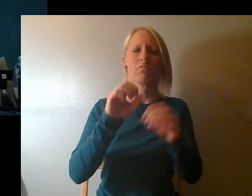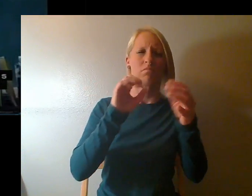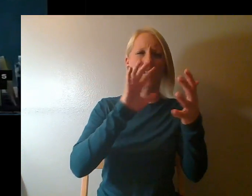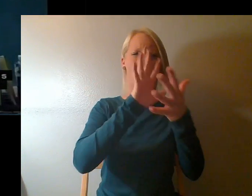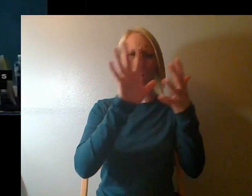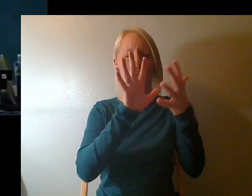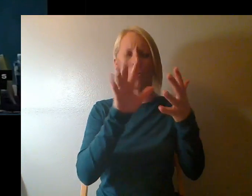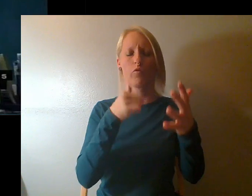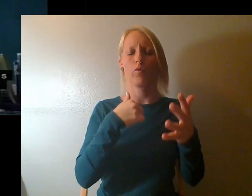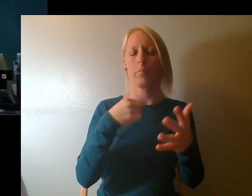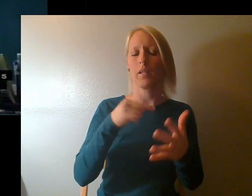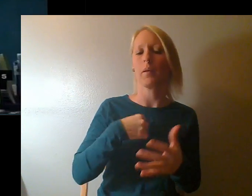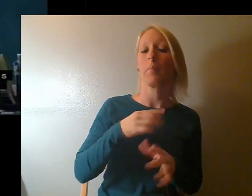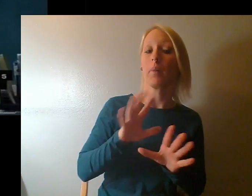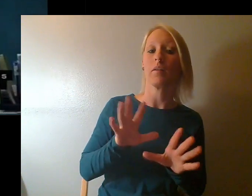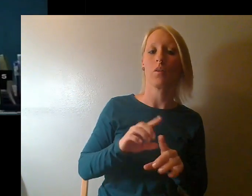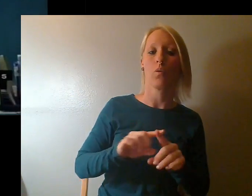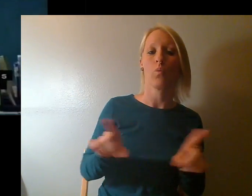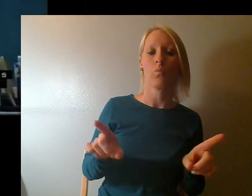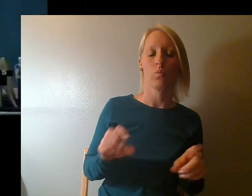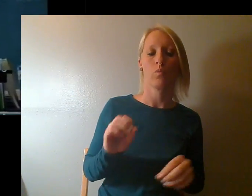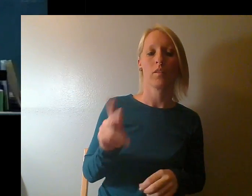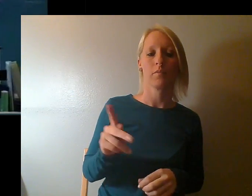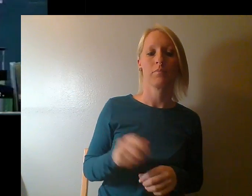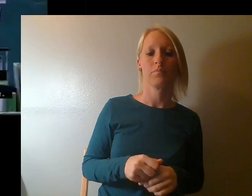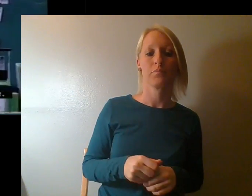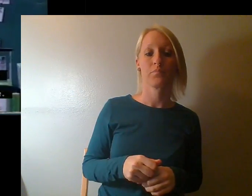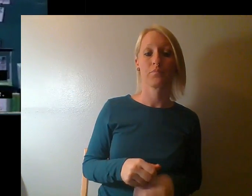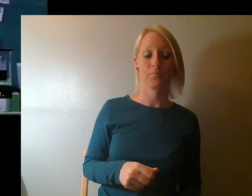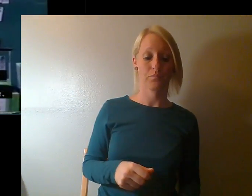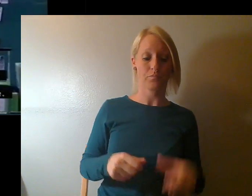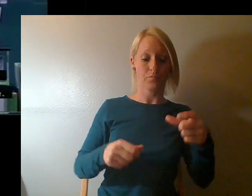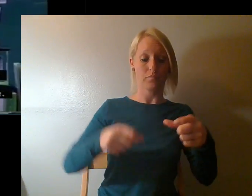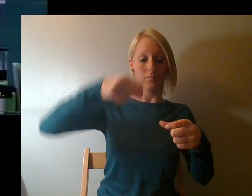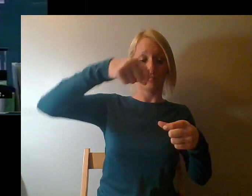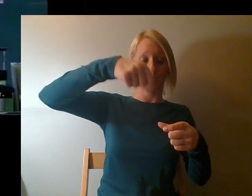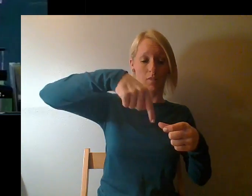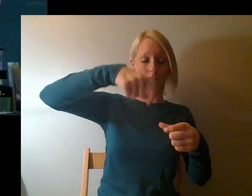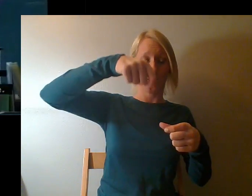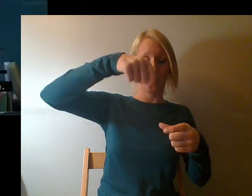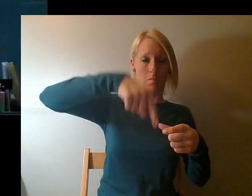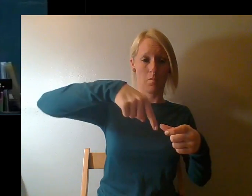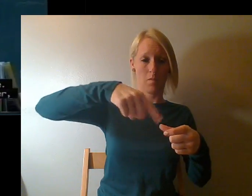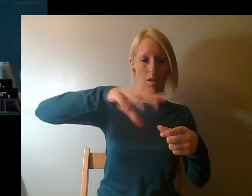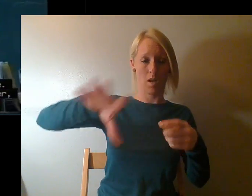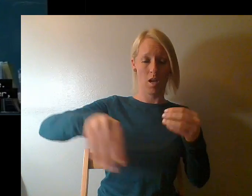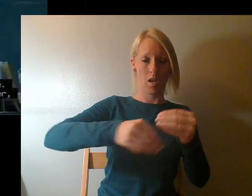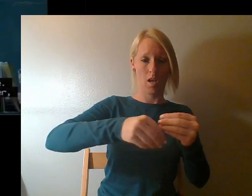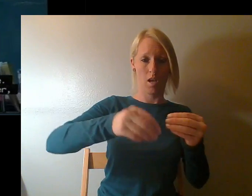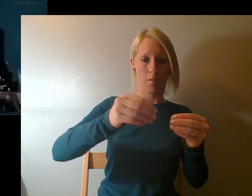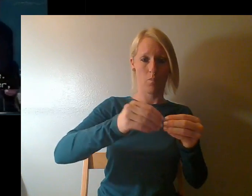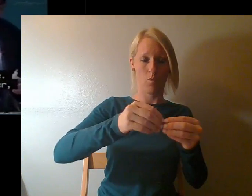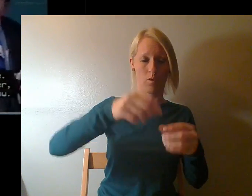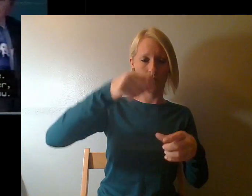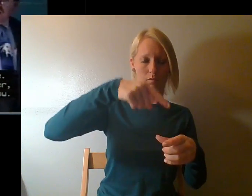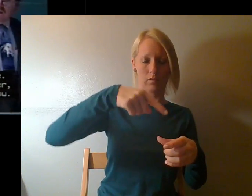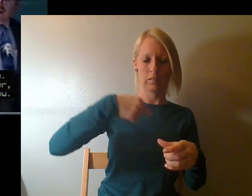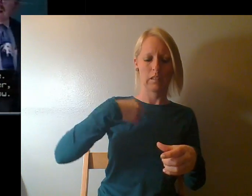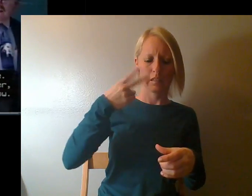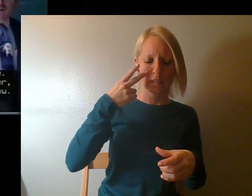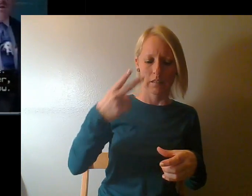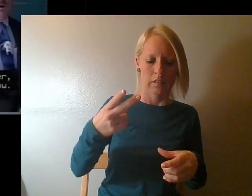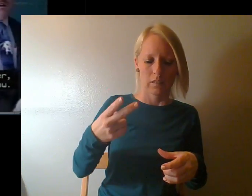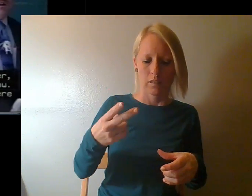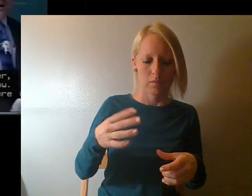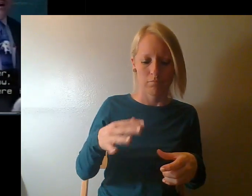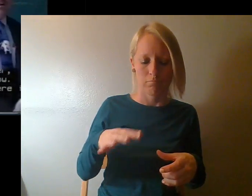more. All right, now as I add that in there, I can't see that, it would be too much better, but we'll leave it for now. As